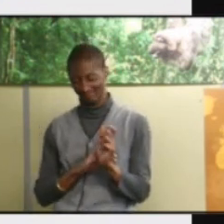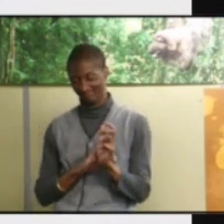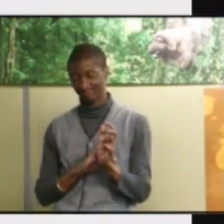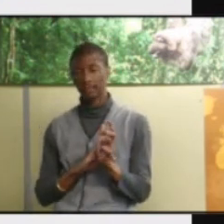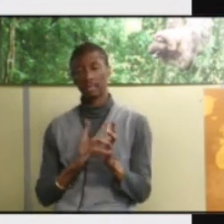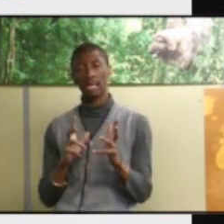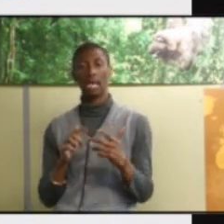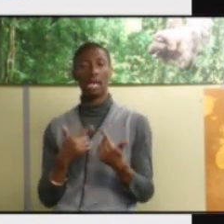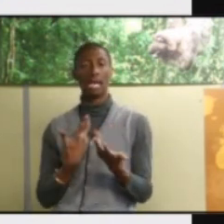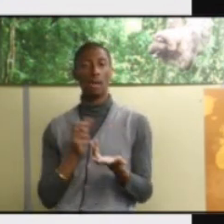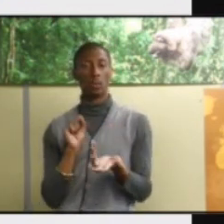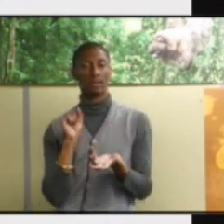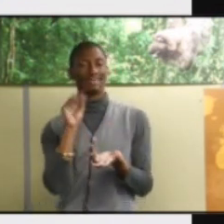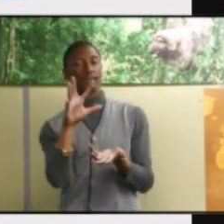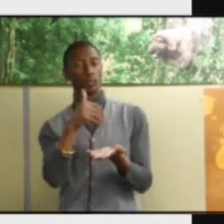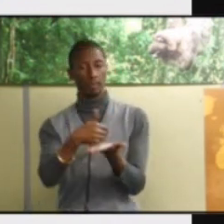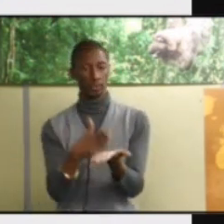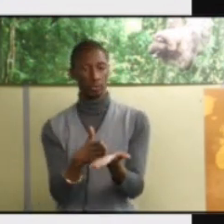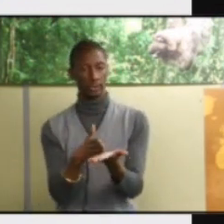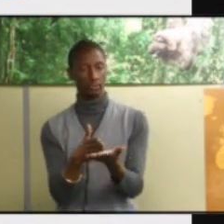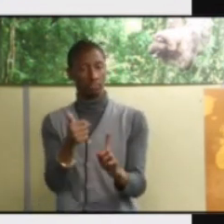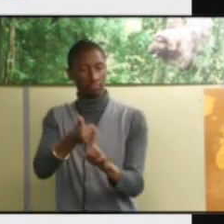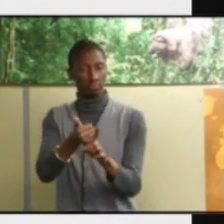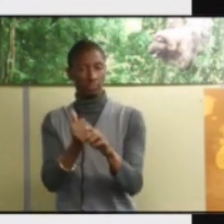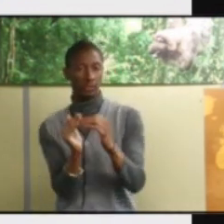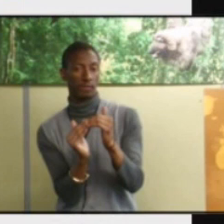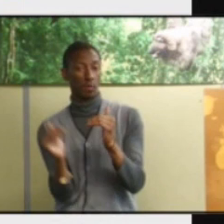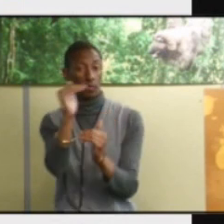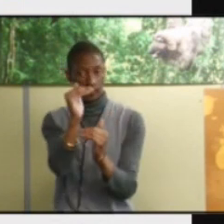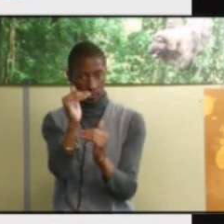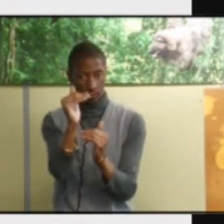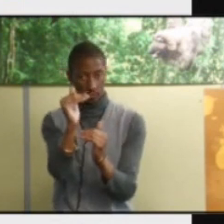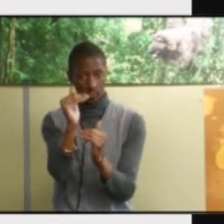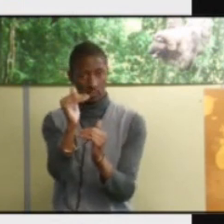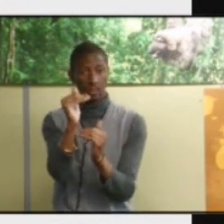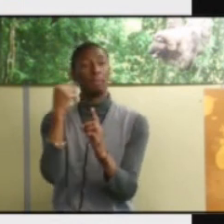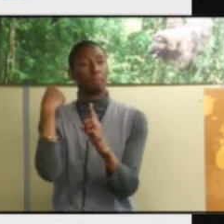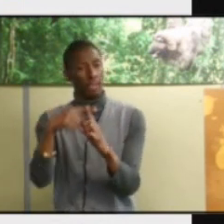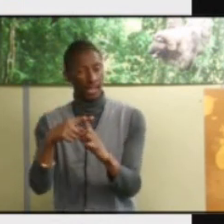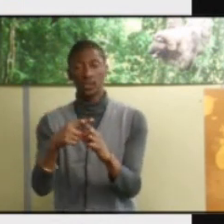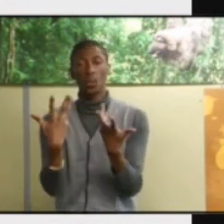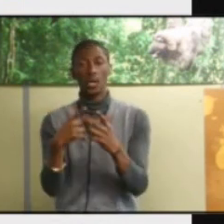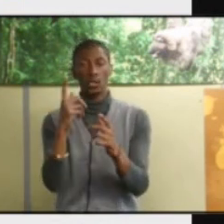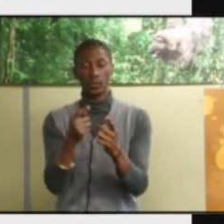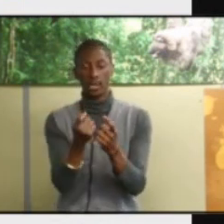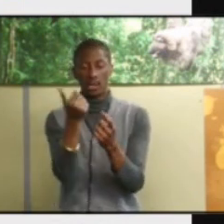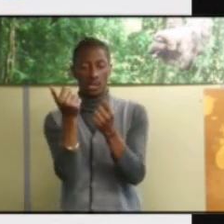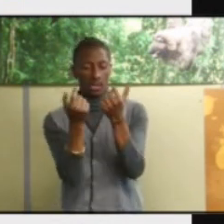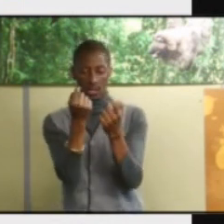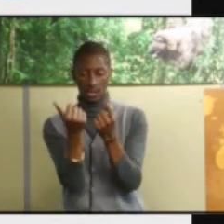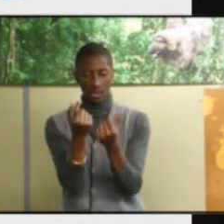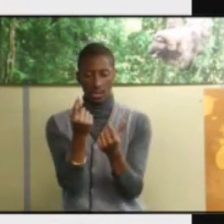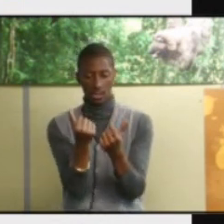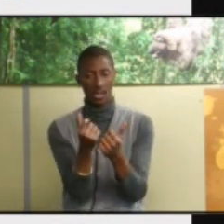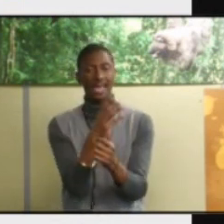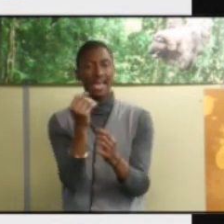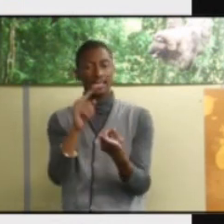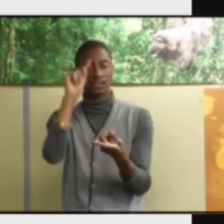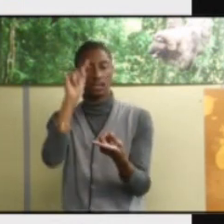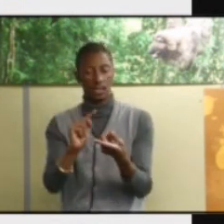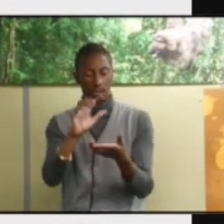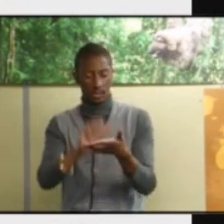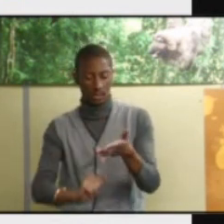Basically, I'll give you a budget that's over budget, and then things that can come out as alternative deducts. Because if it's